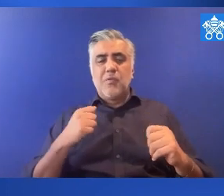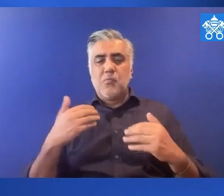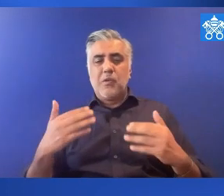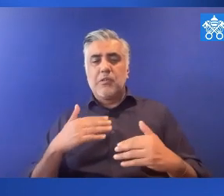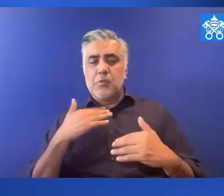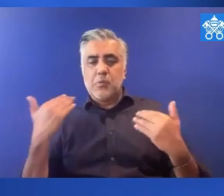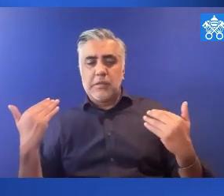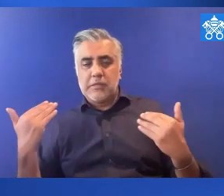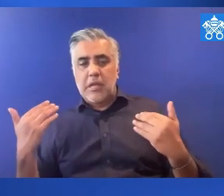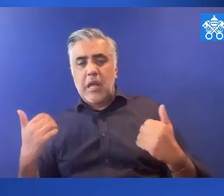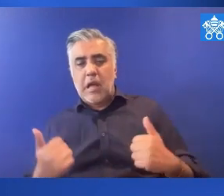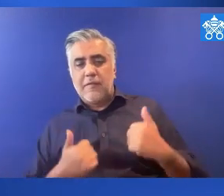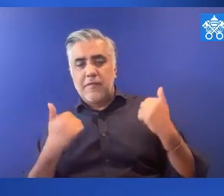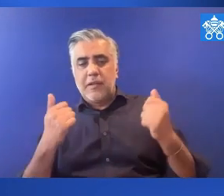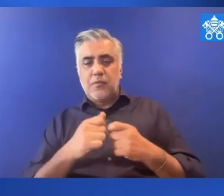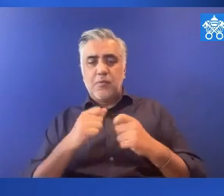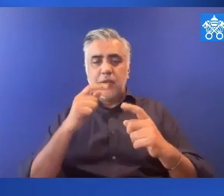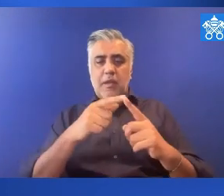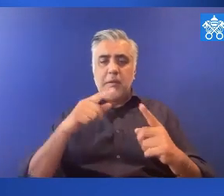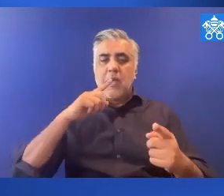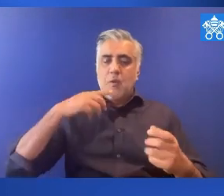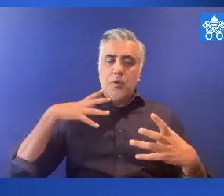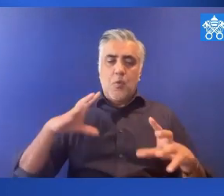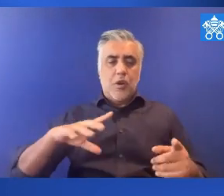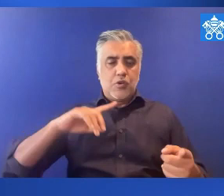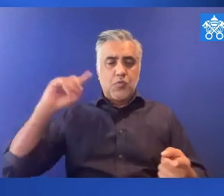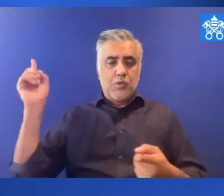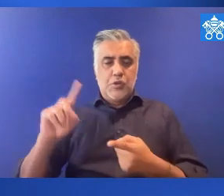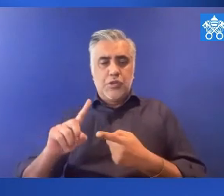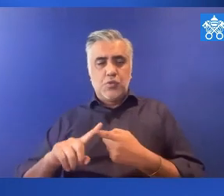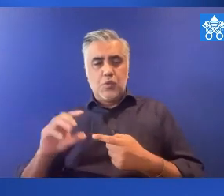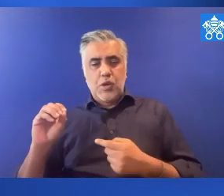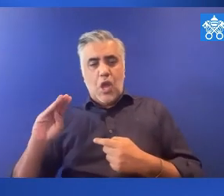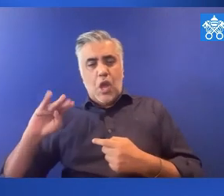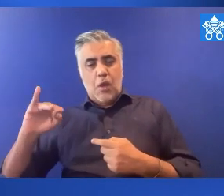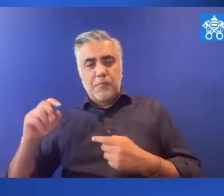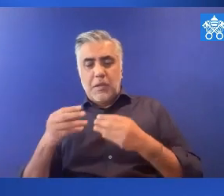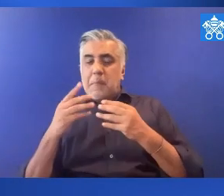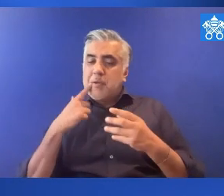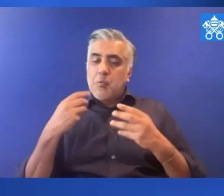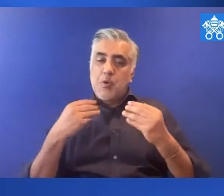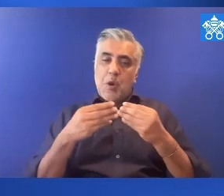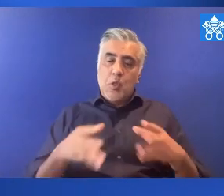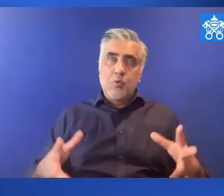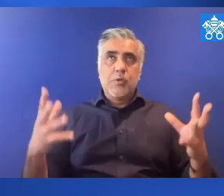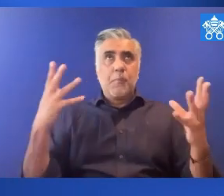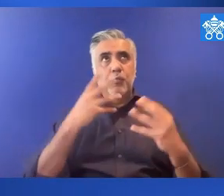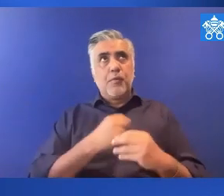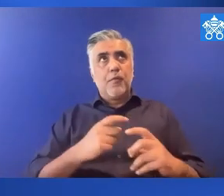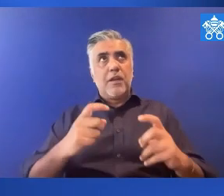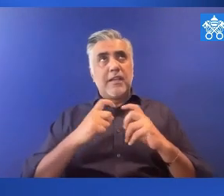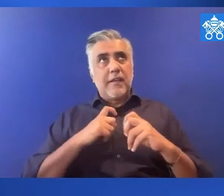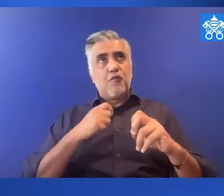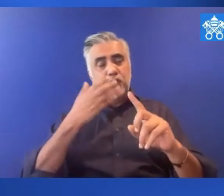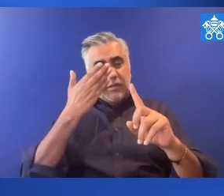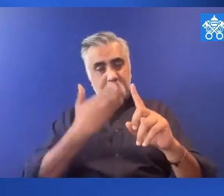we too run the risk of living our relationship with God in a childish way, of reducing it to an object that we use and consume,